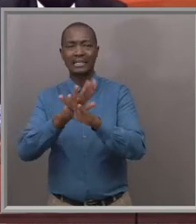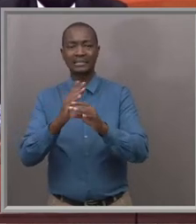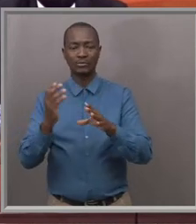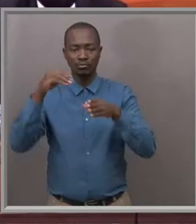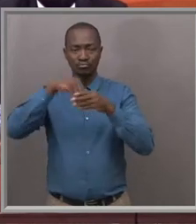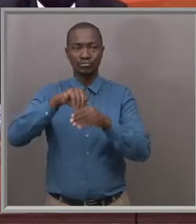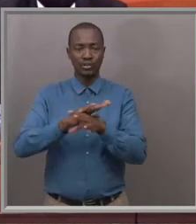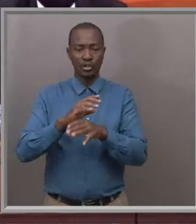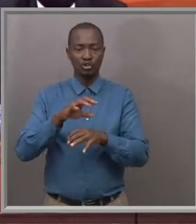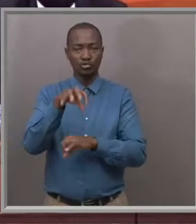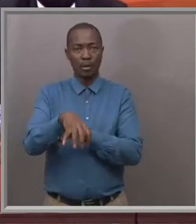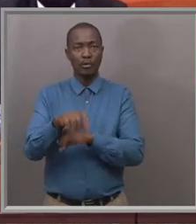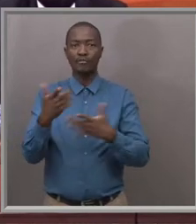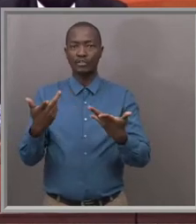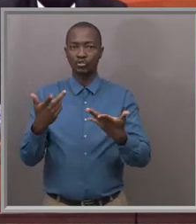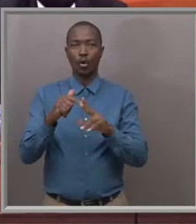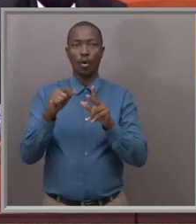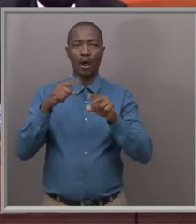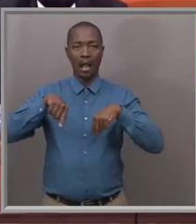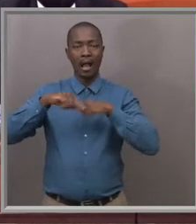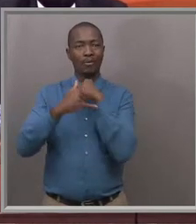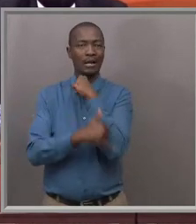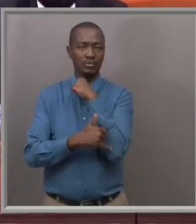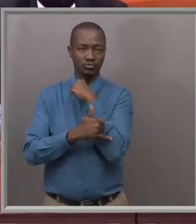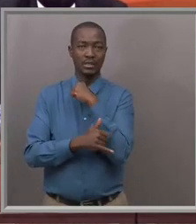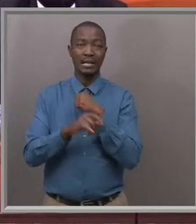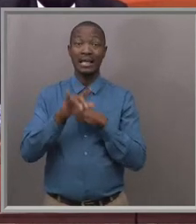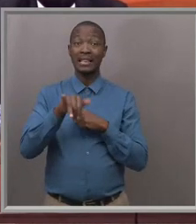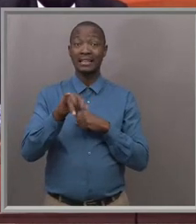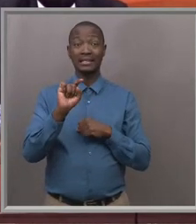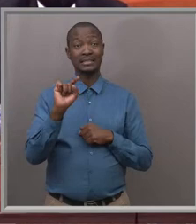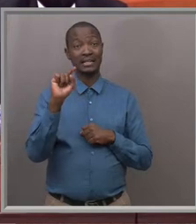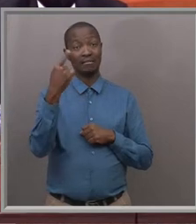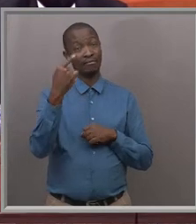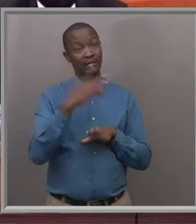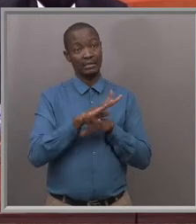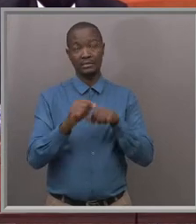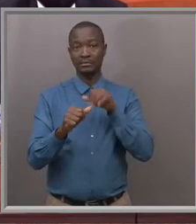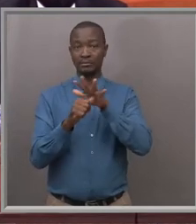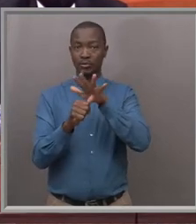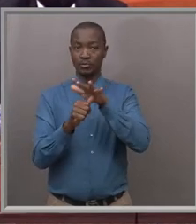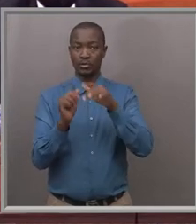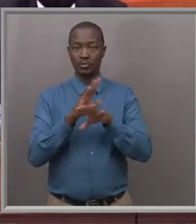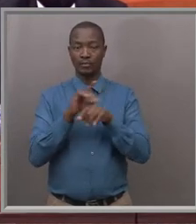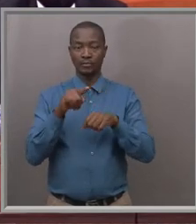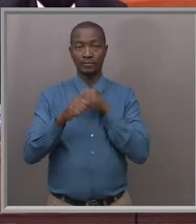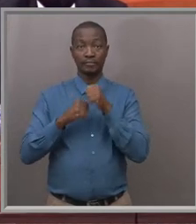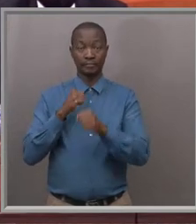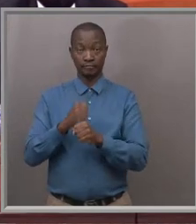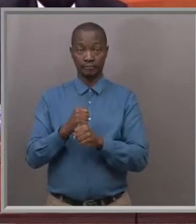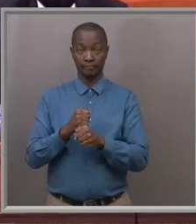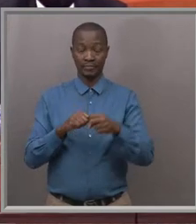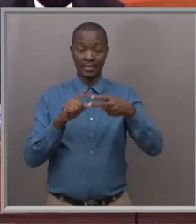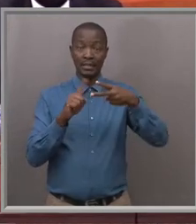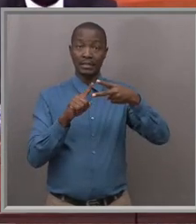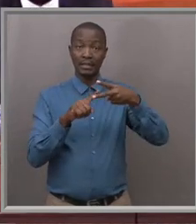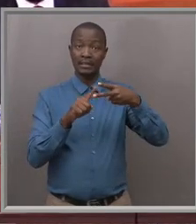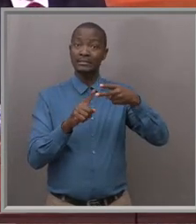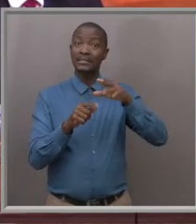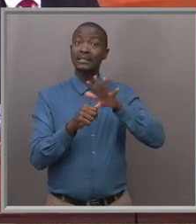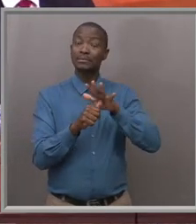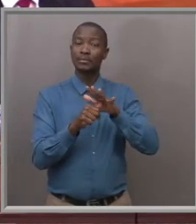and our country. That is the first priority of this year. Second priority is for us